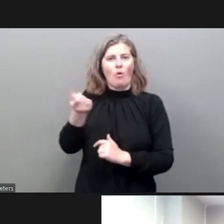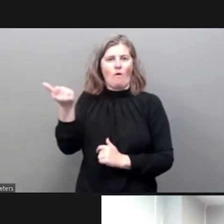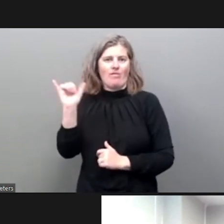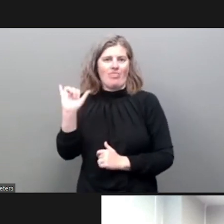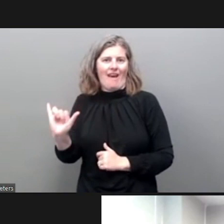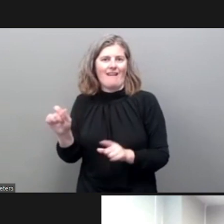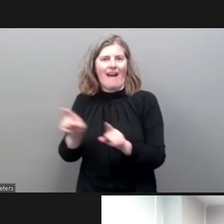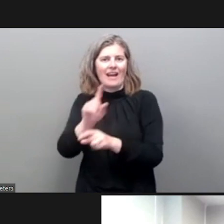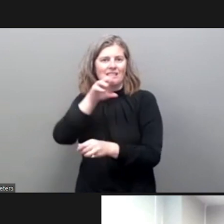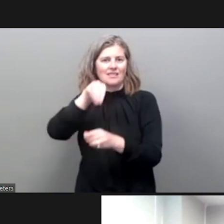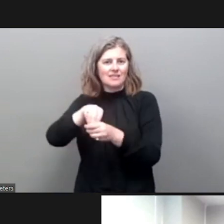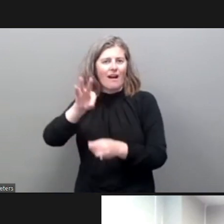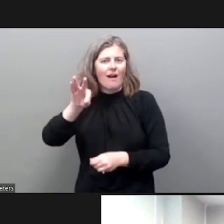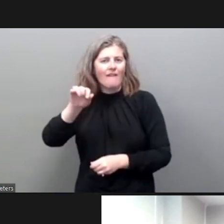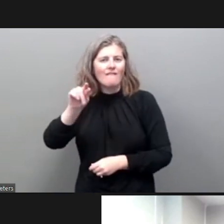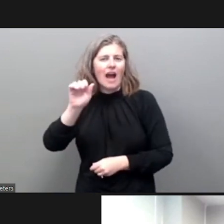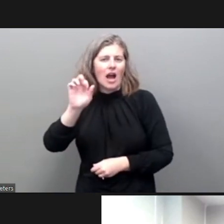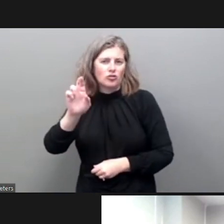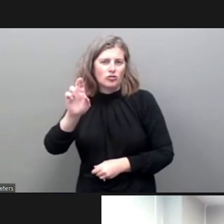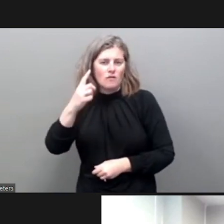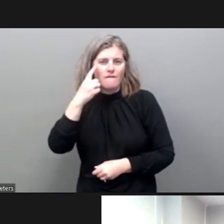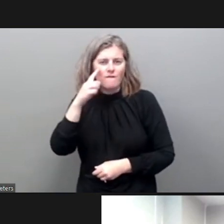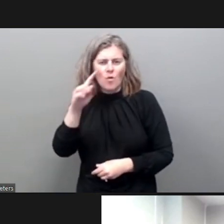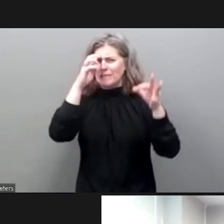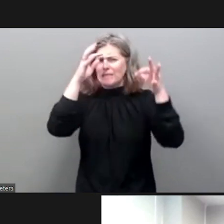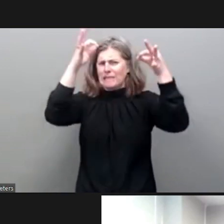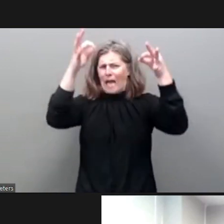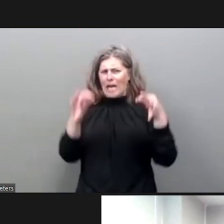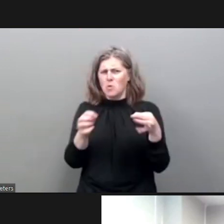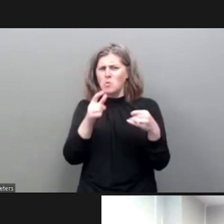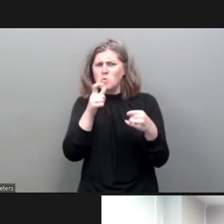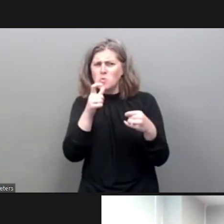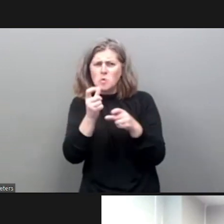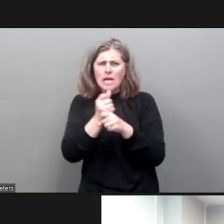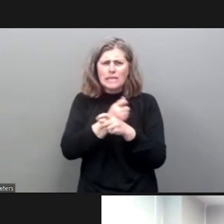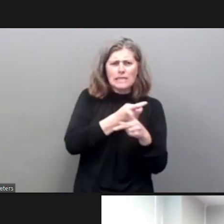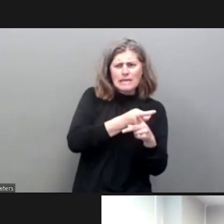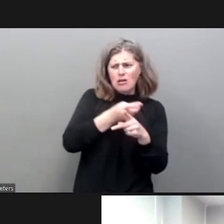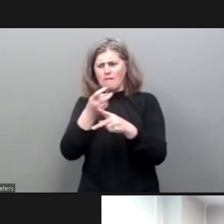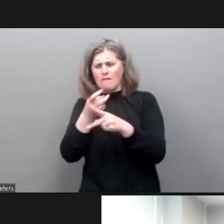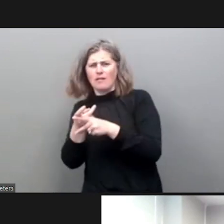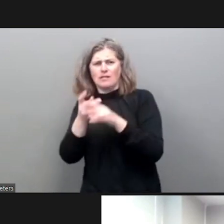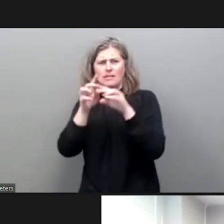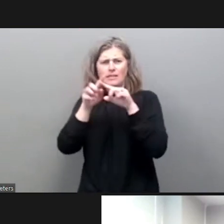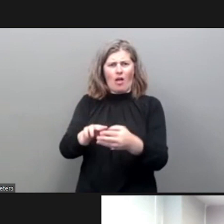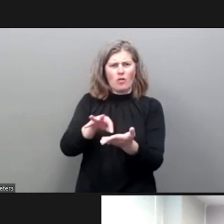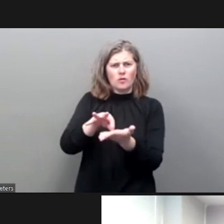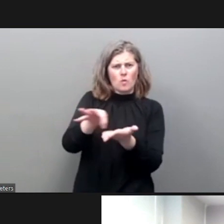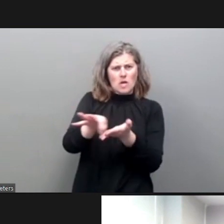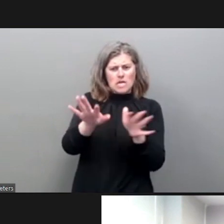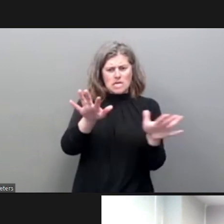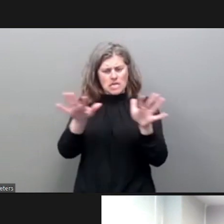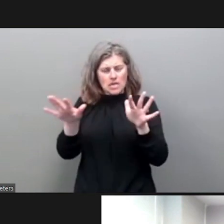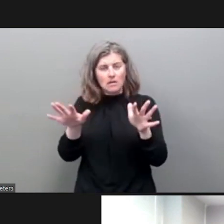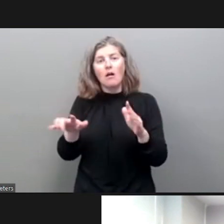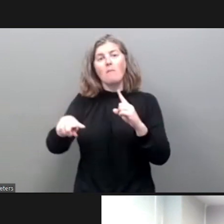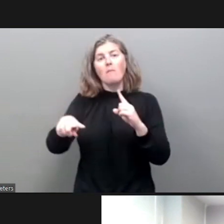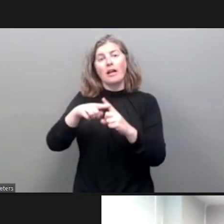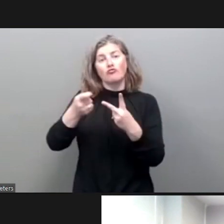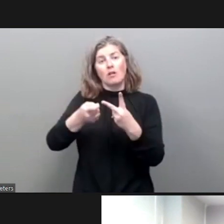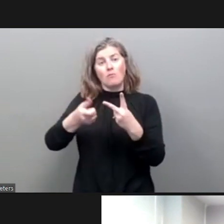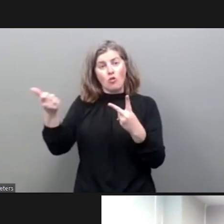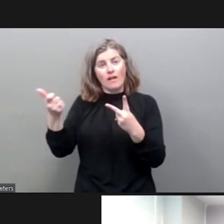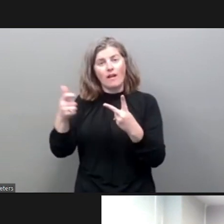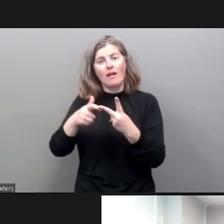a factor for deciding on, the scoring, and also taking out the piece